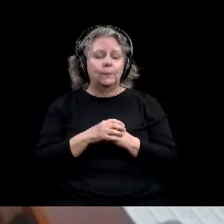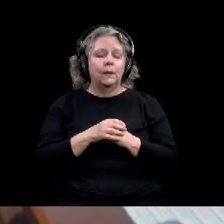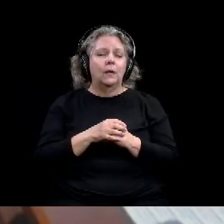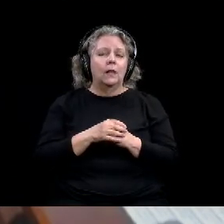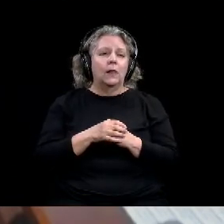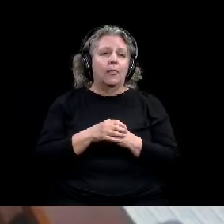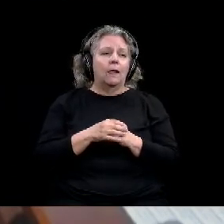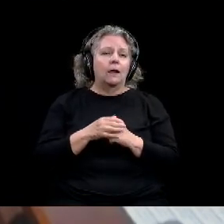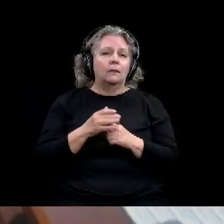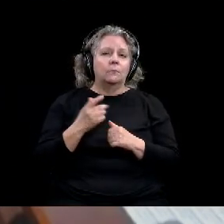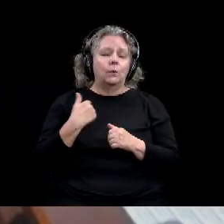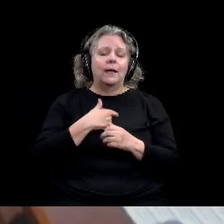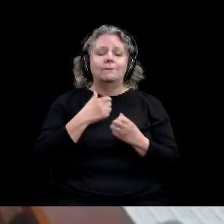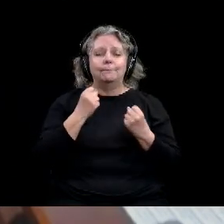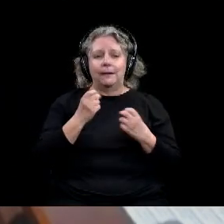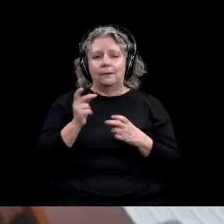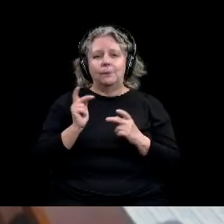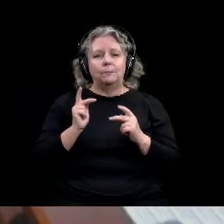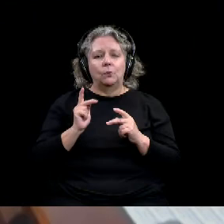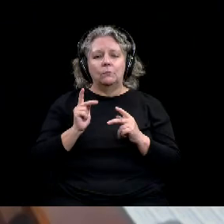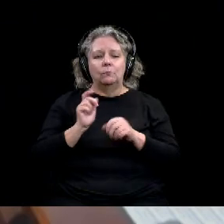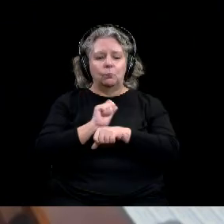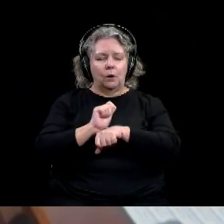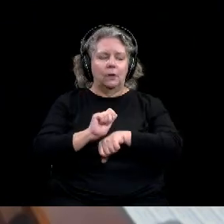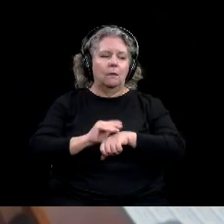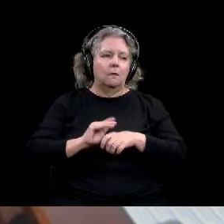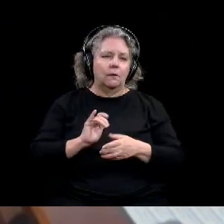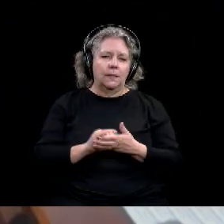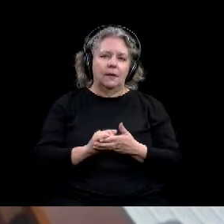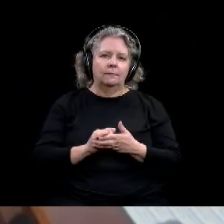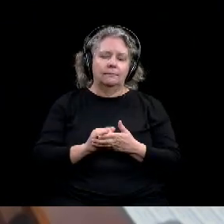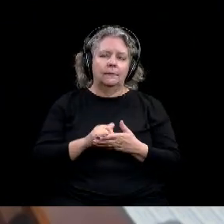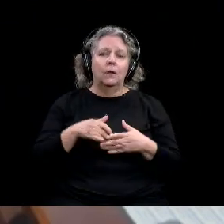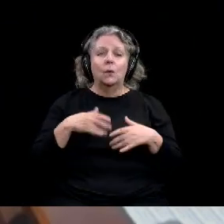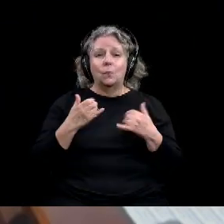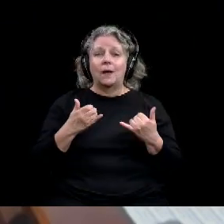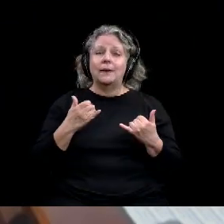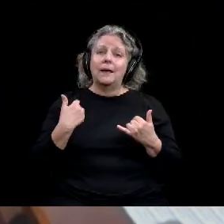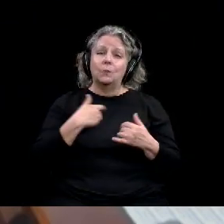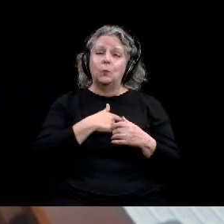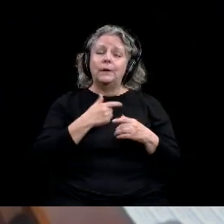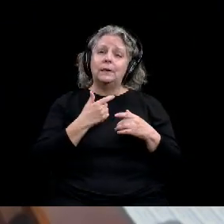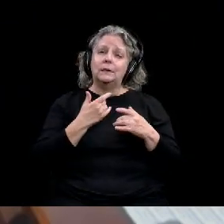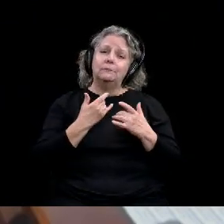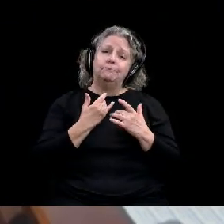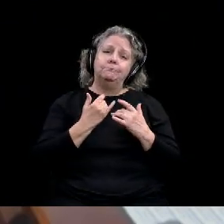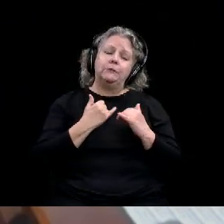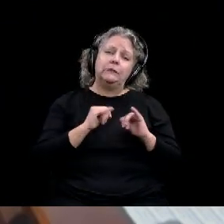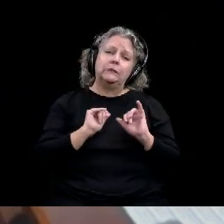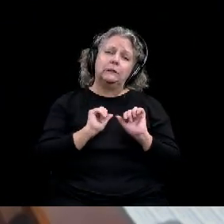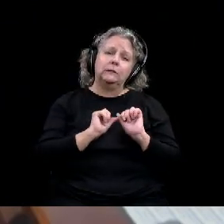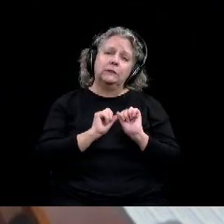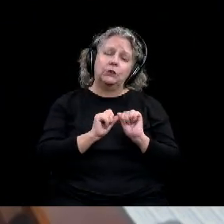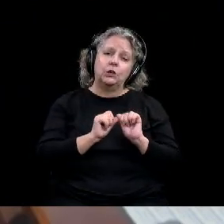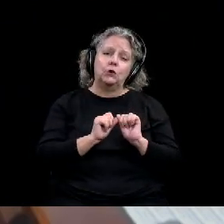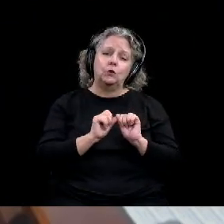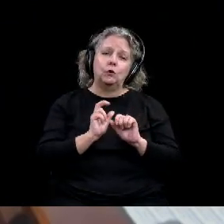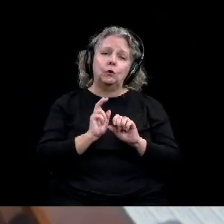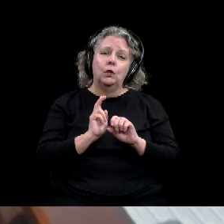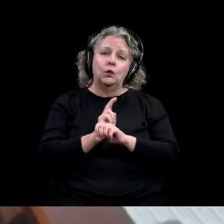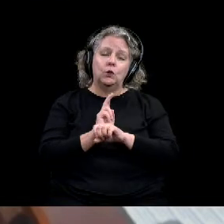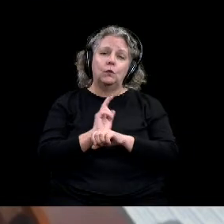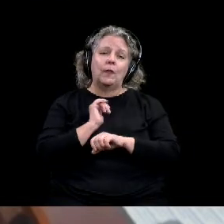At the present time, we do still continue to utilize our clinics as a resource, a vaccination